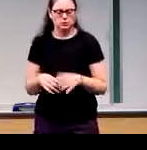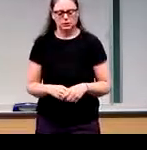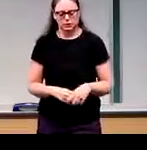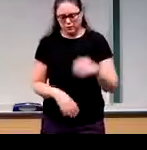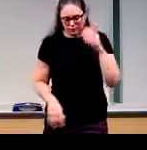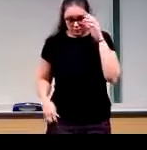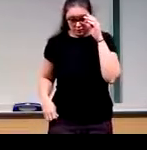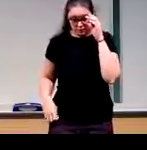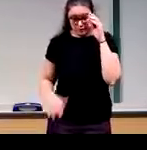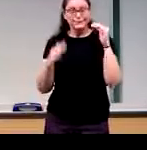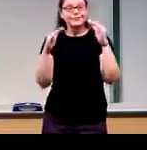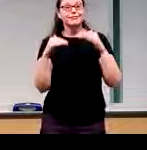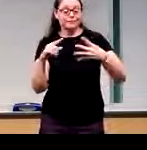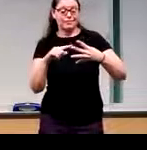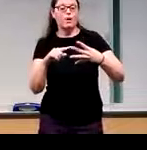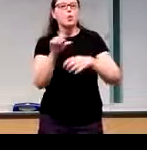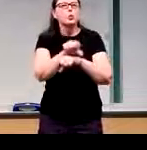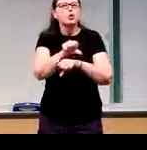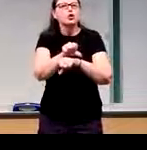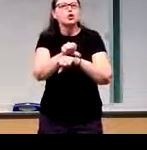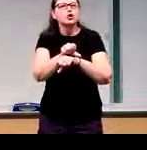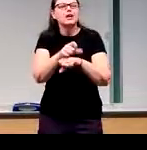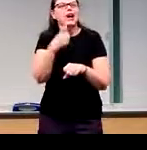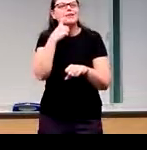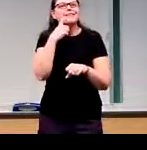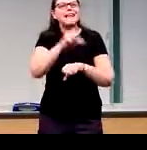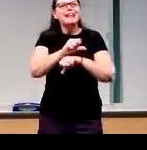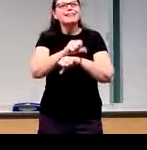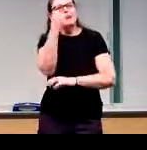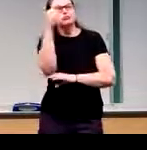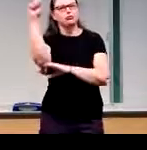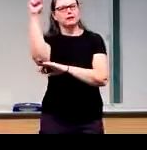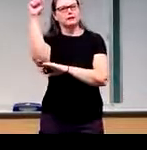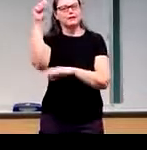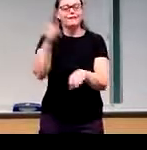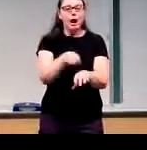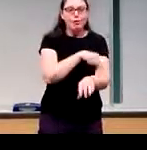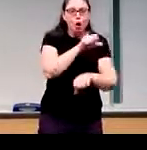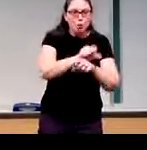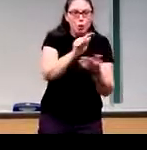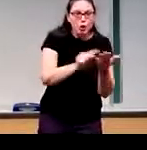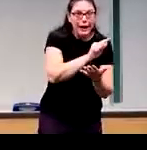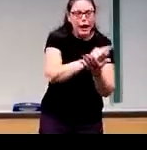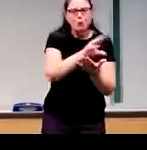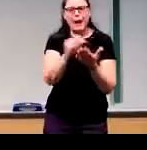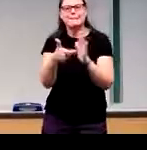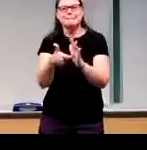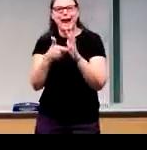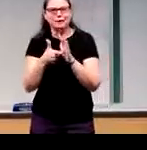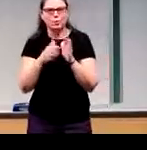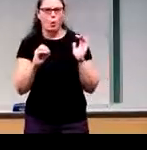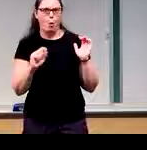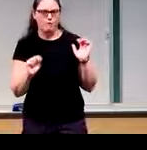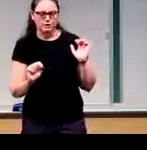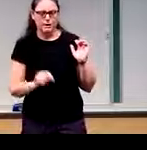So work, recent labor strikes have centered around long work hours and mandatory overtime. We saw this